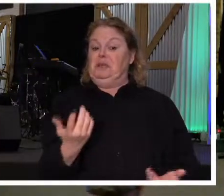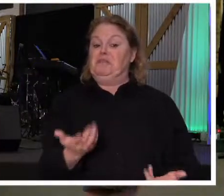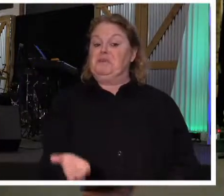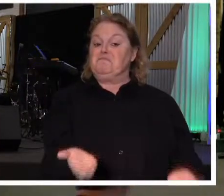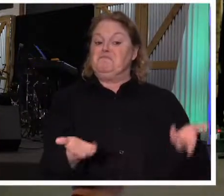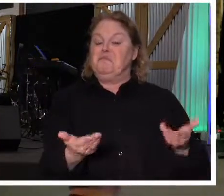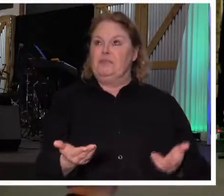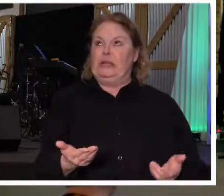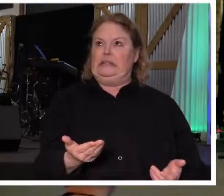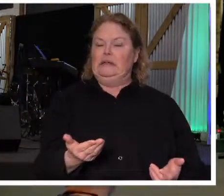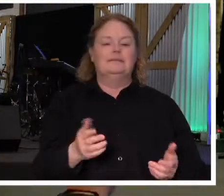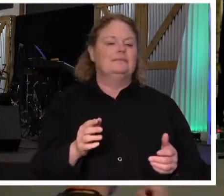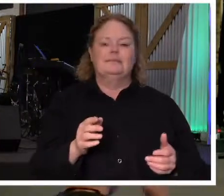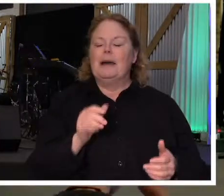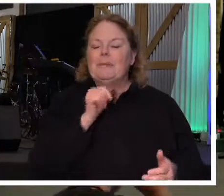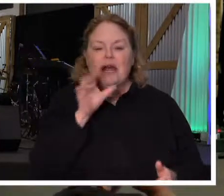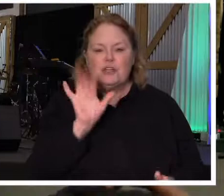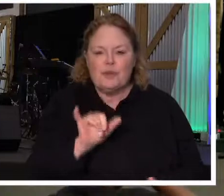But